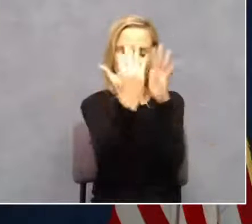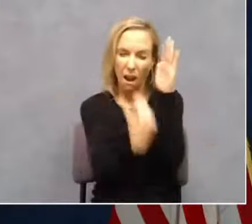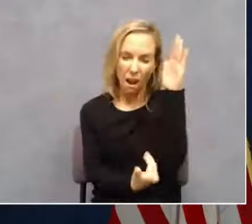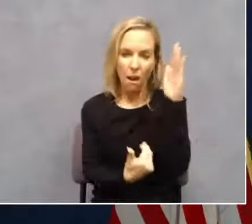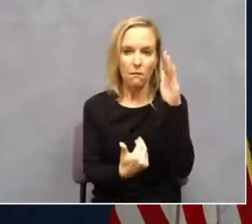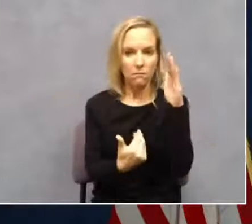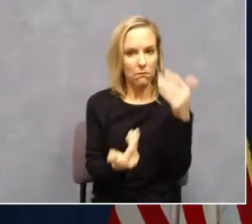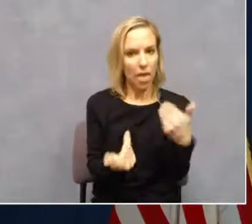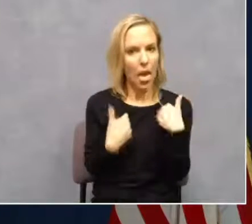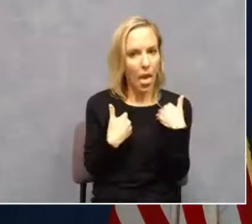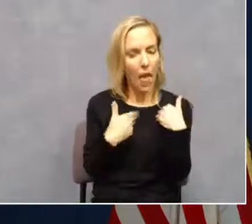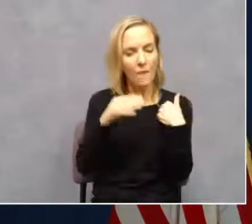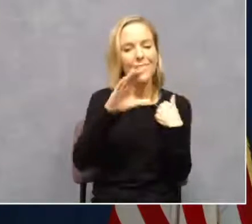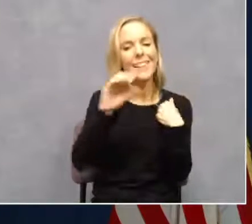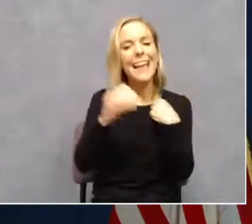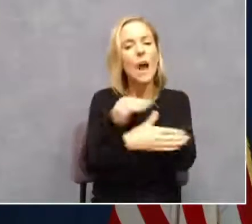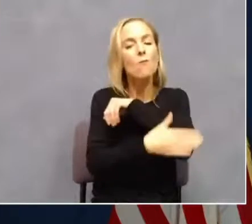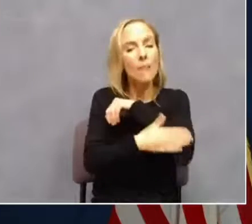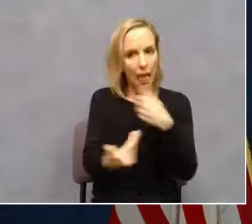Go onto our website,